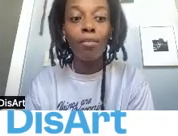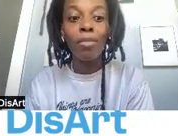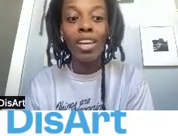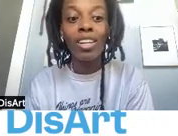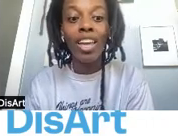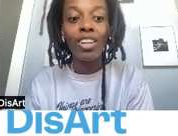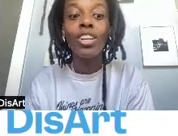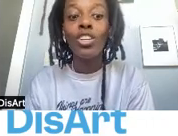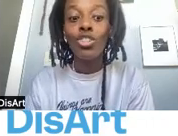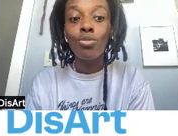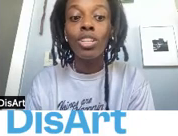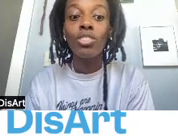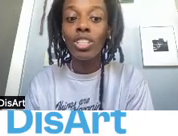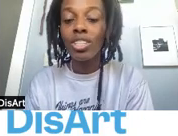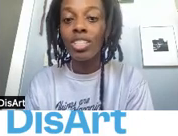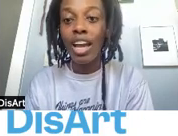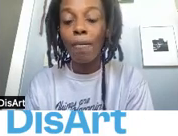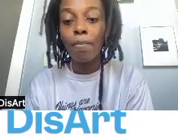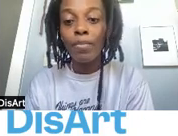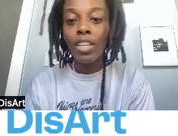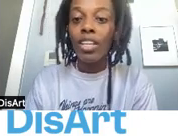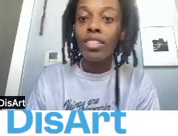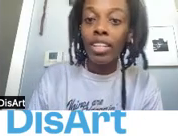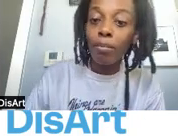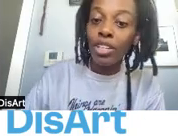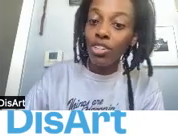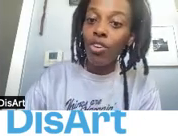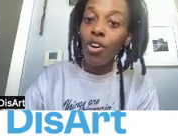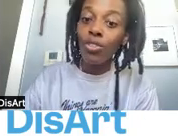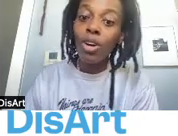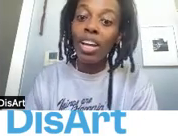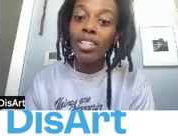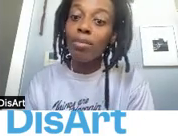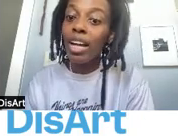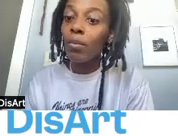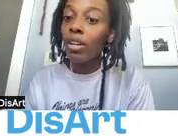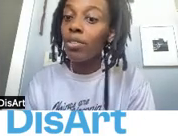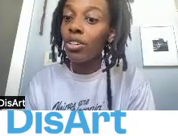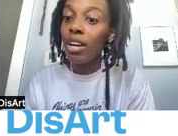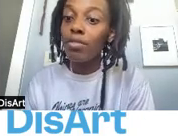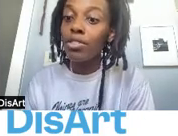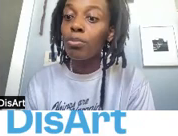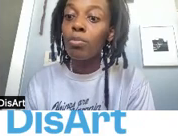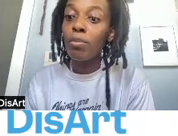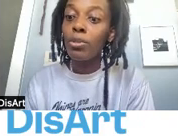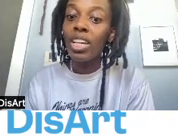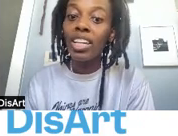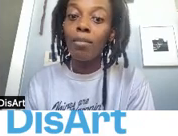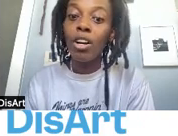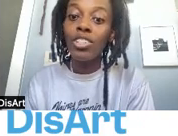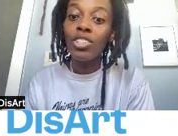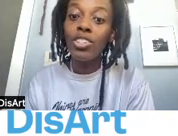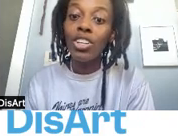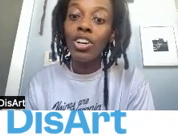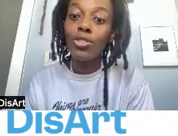reading, "I am a man" and "Union Justice Now." The second picture on the right is a black and white photograph of a group of people taken